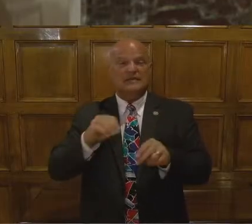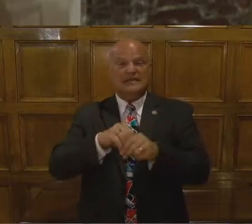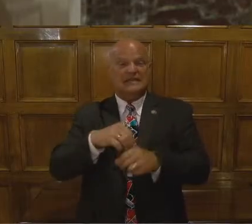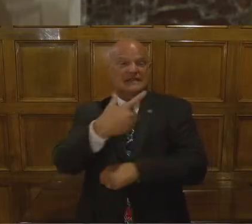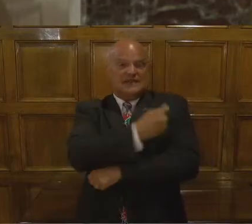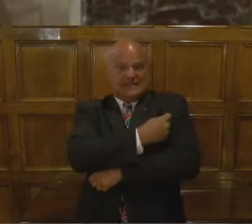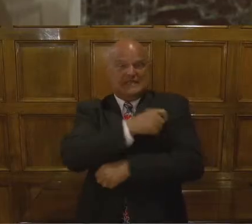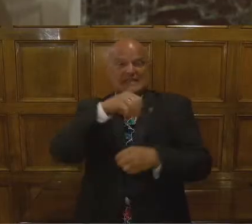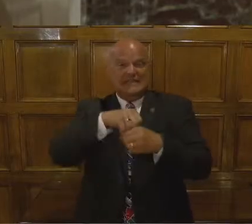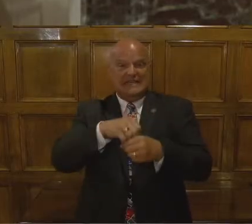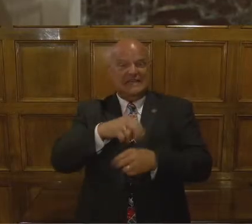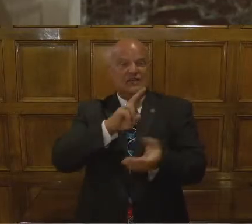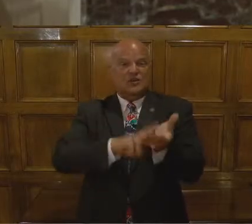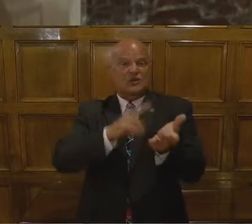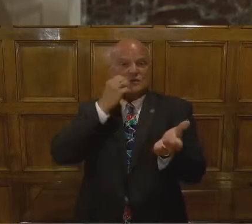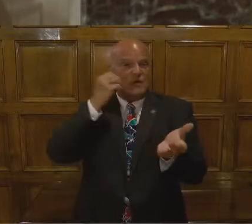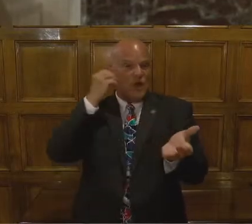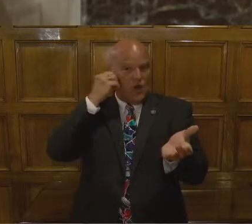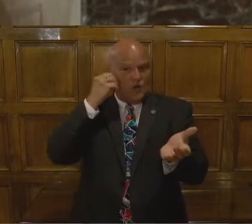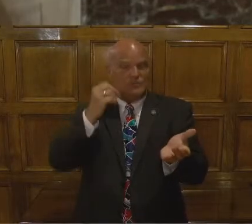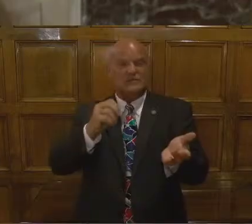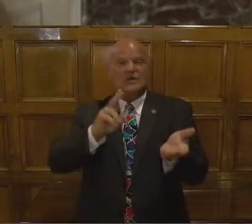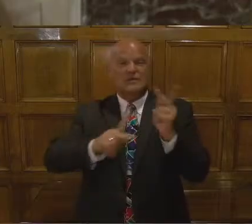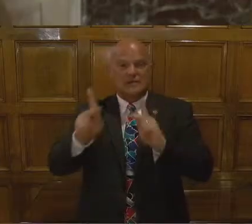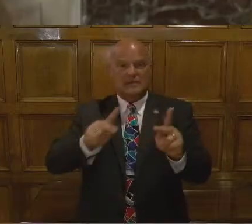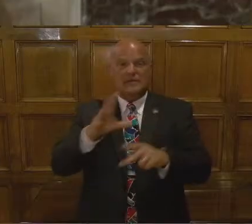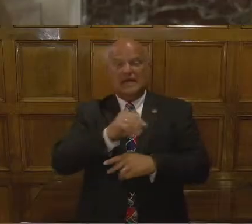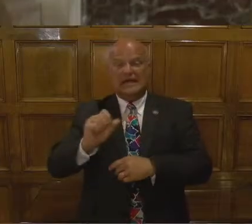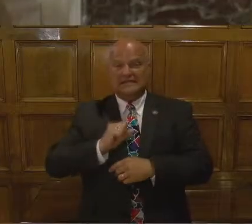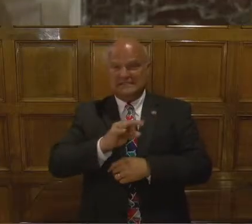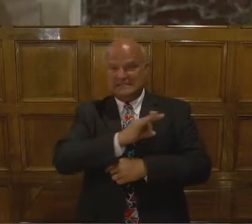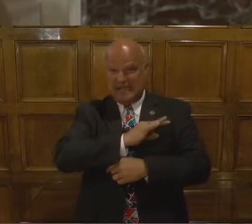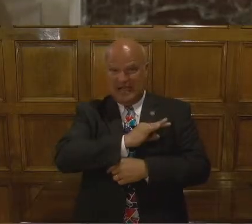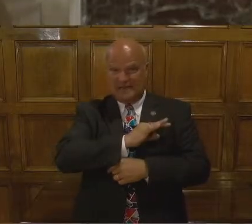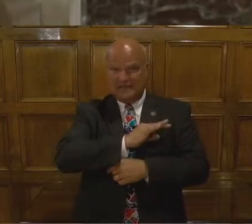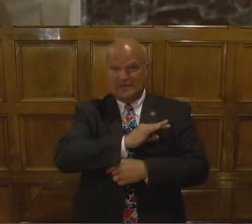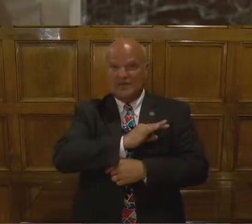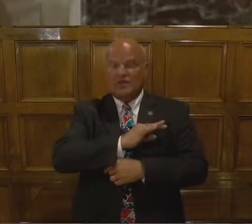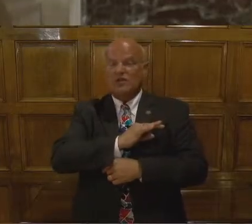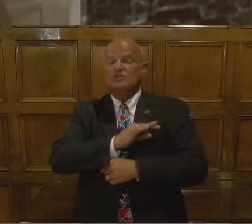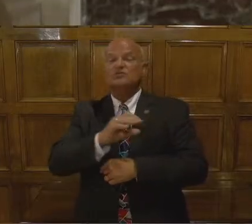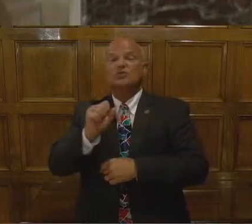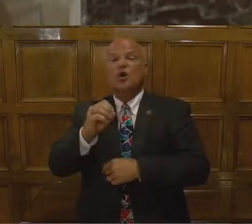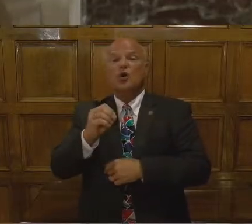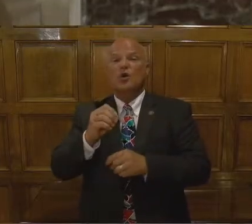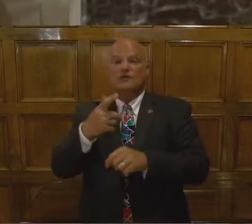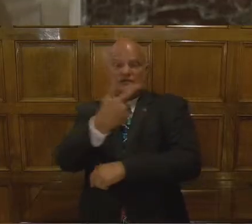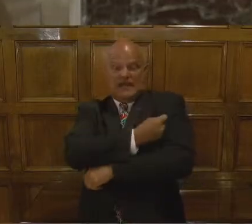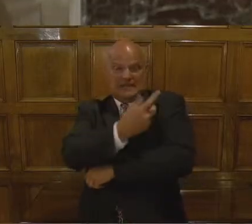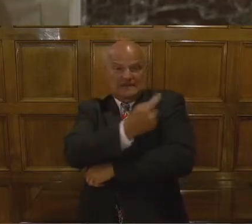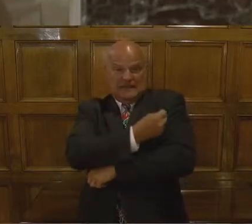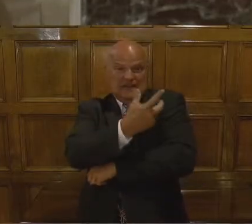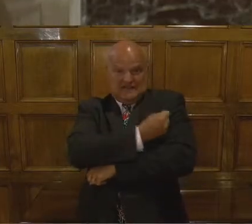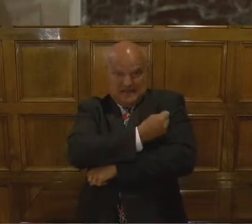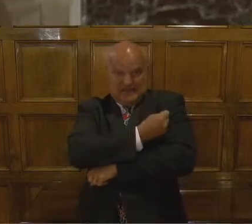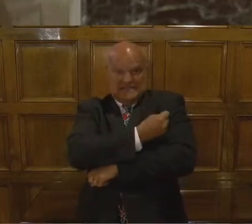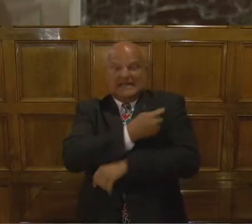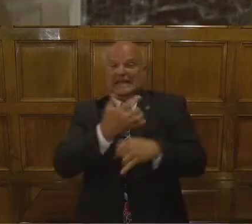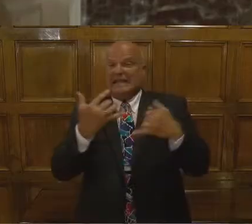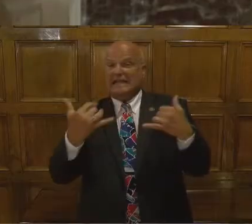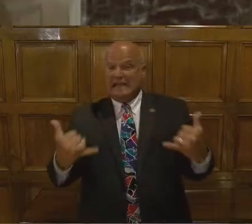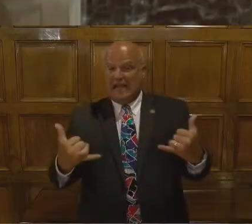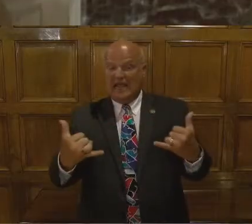have been vaccinated. The high vaccination rates has led to a drastic decline in COVID cases within